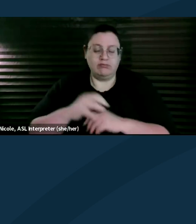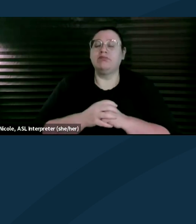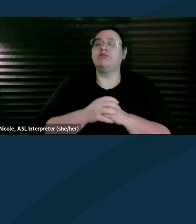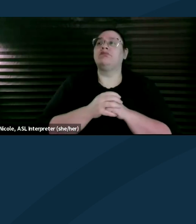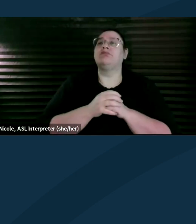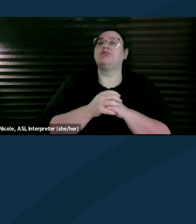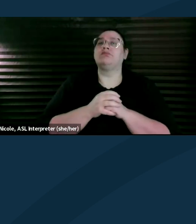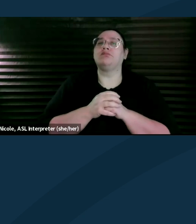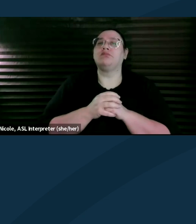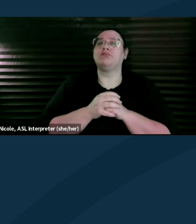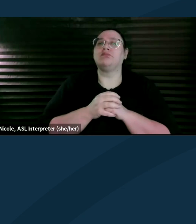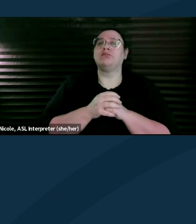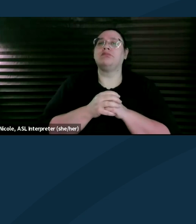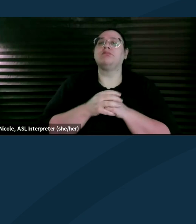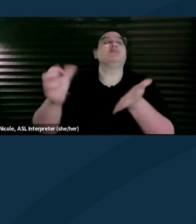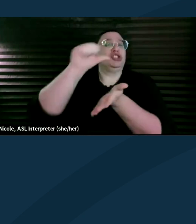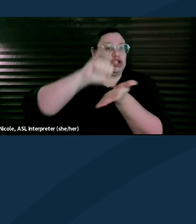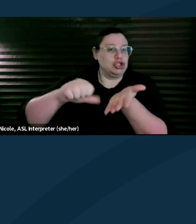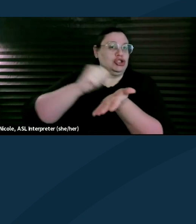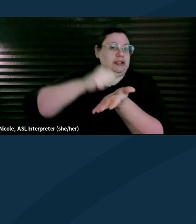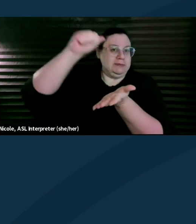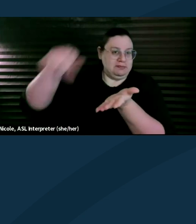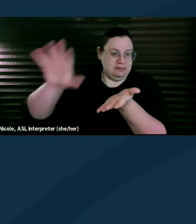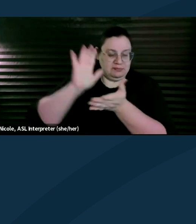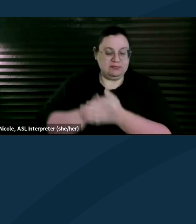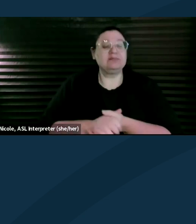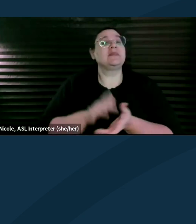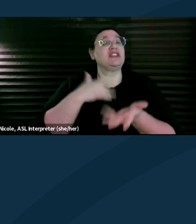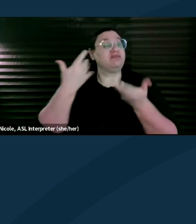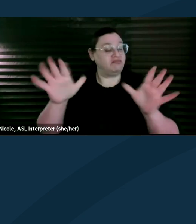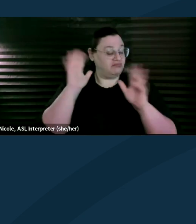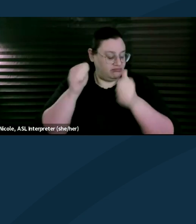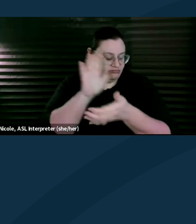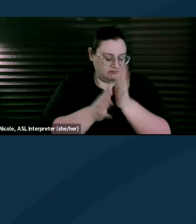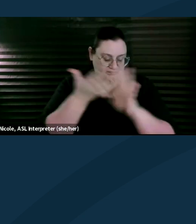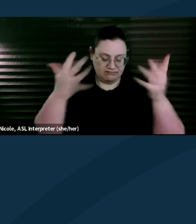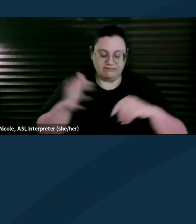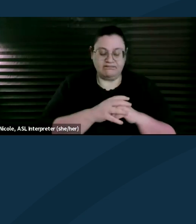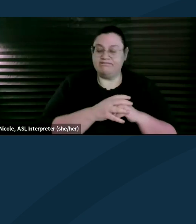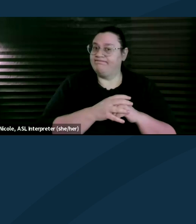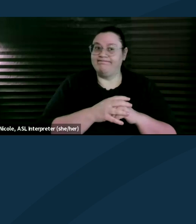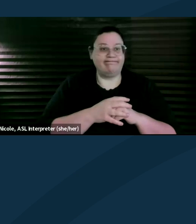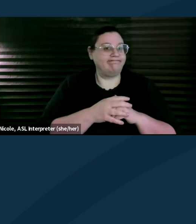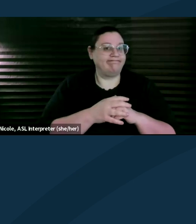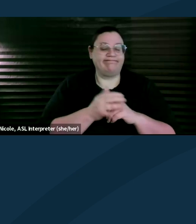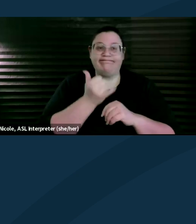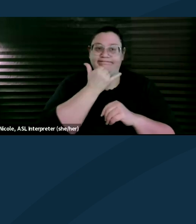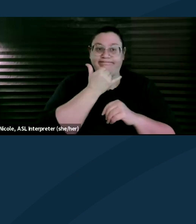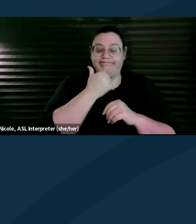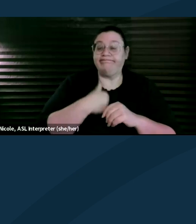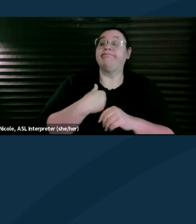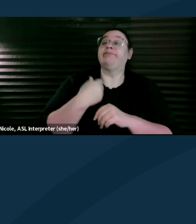So they did the surgery and they took it out. I thought it was over. It wasn't. 2